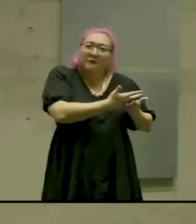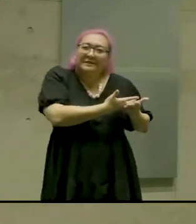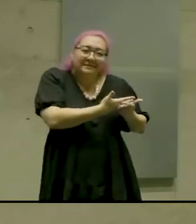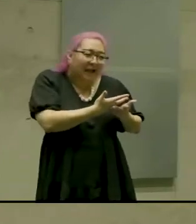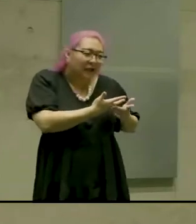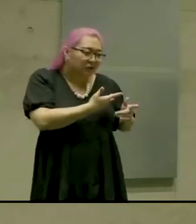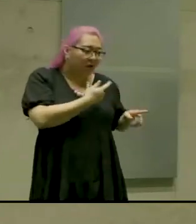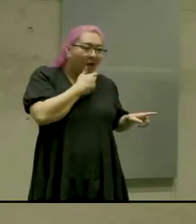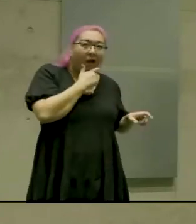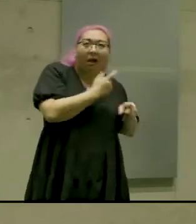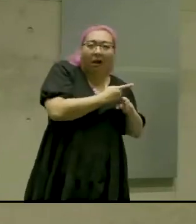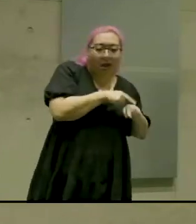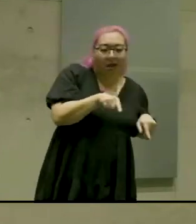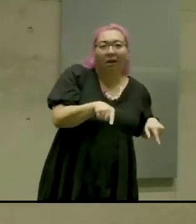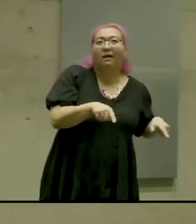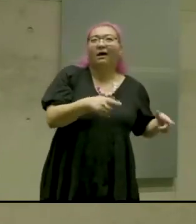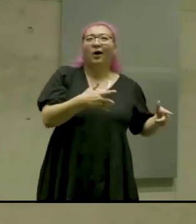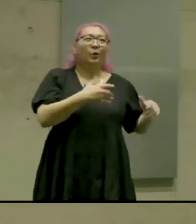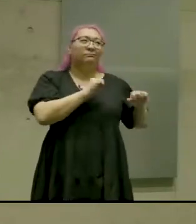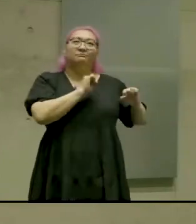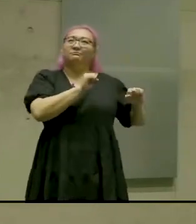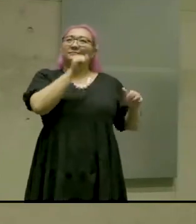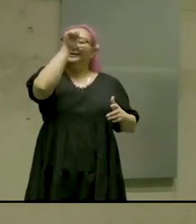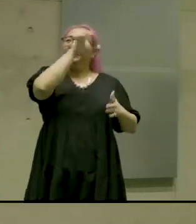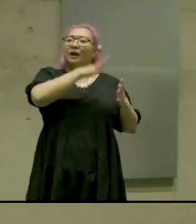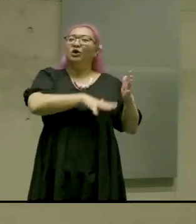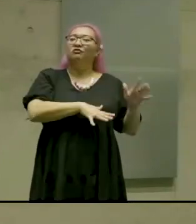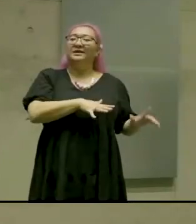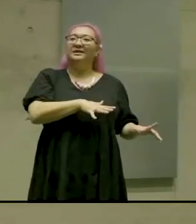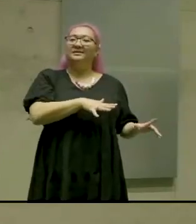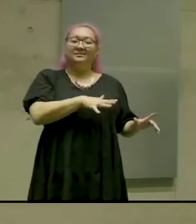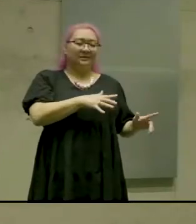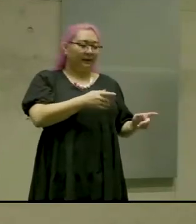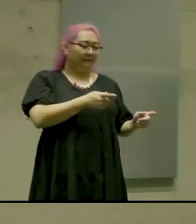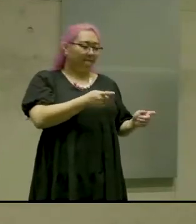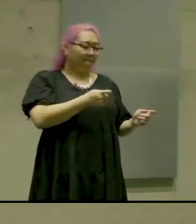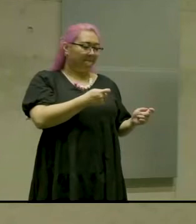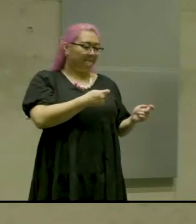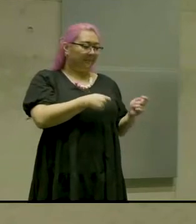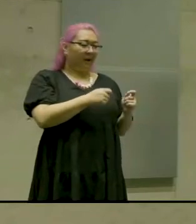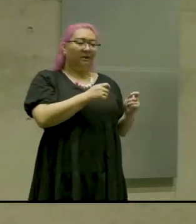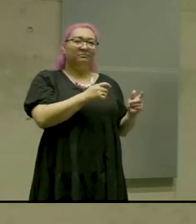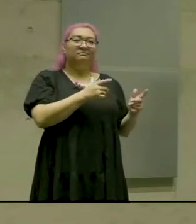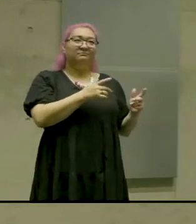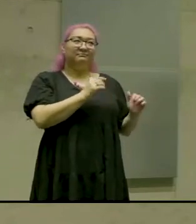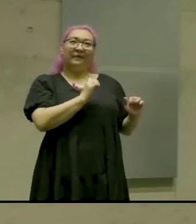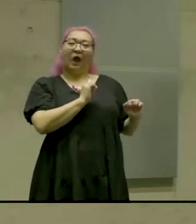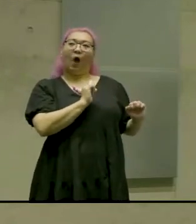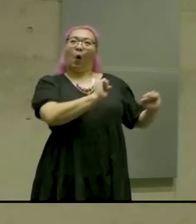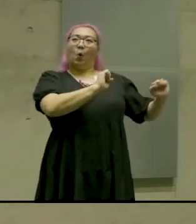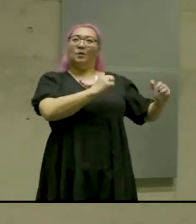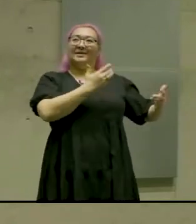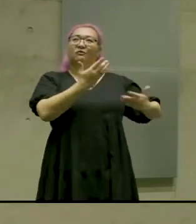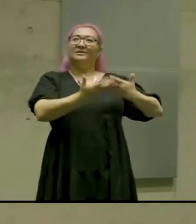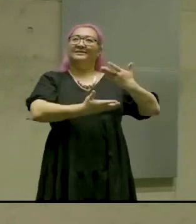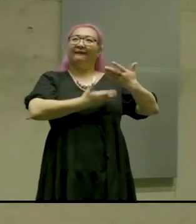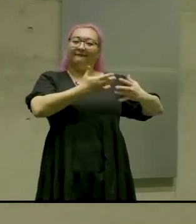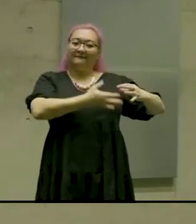become part of the experience, and it becomes part of the narrative. And I